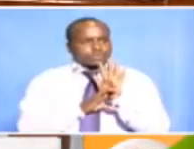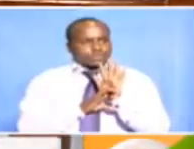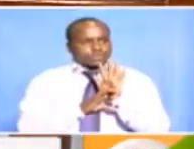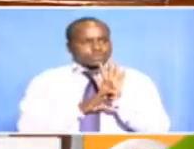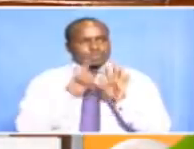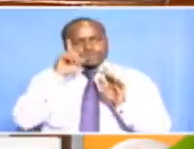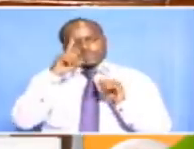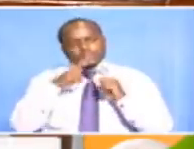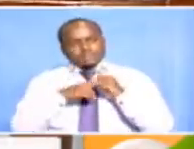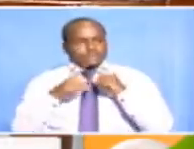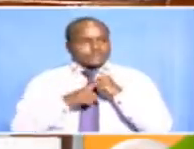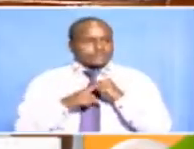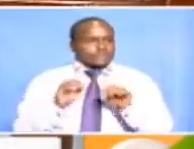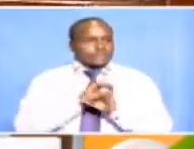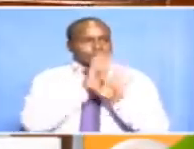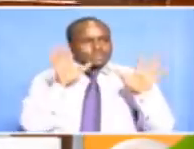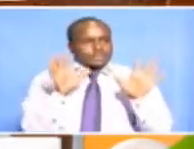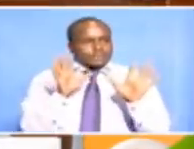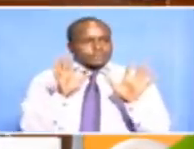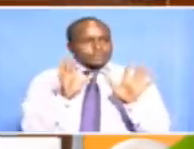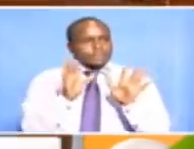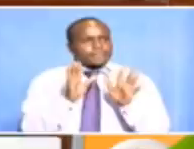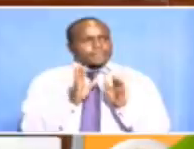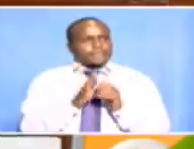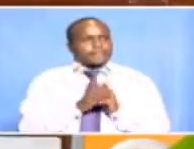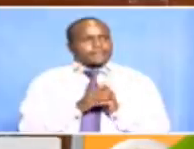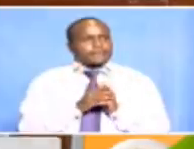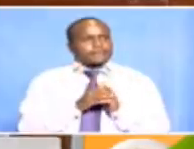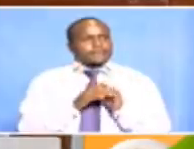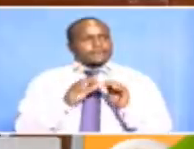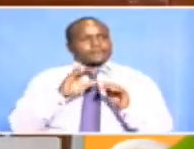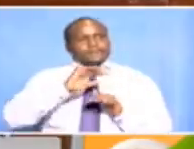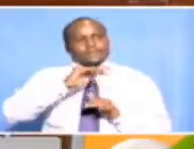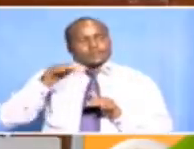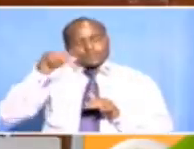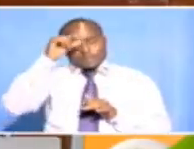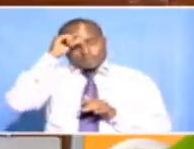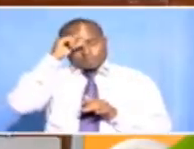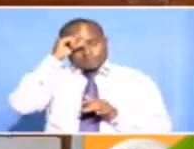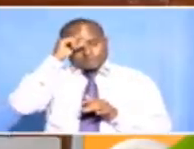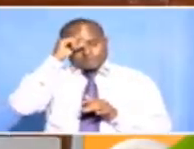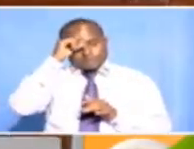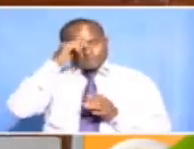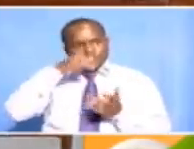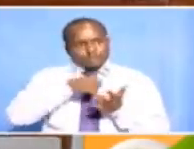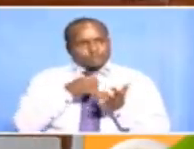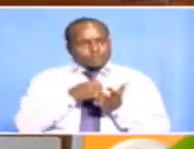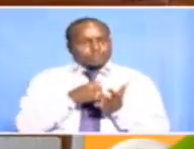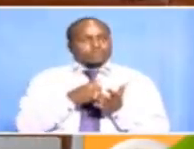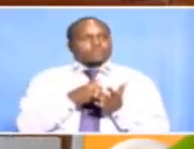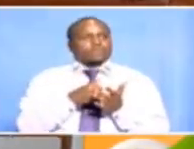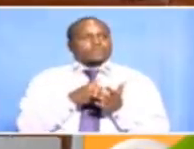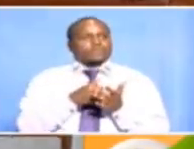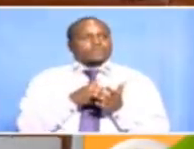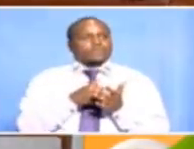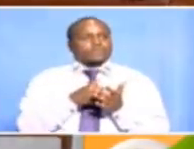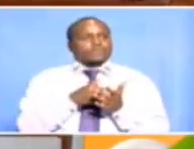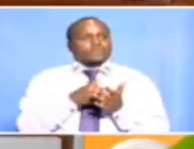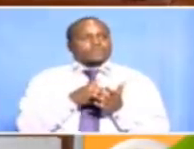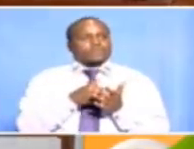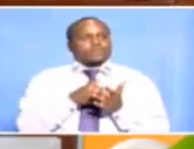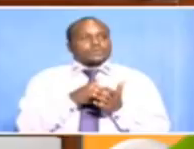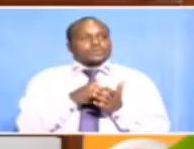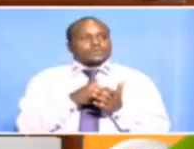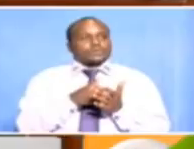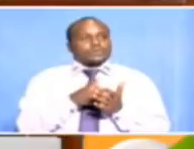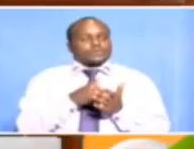176, It is very clear that the county government is composed of the